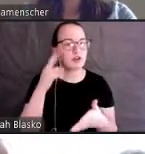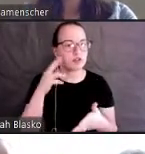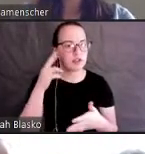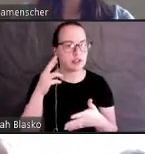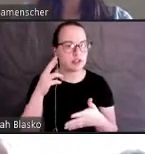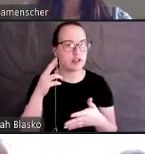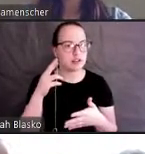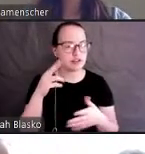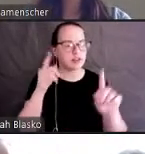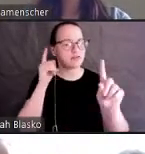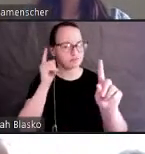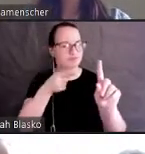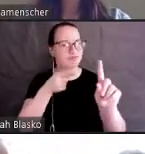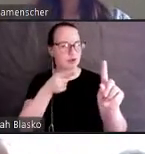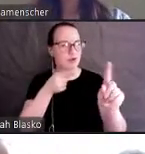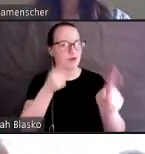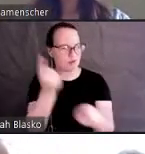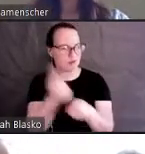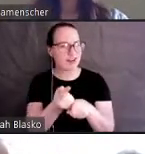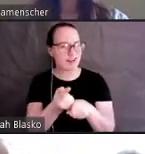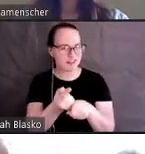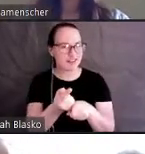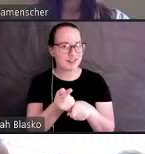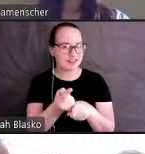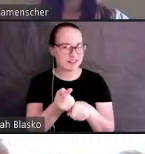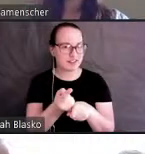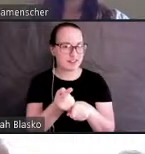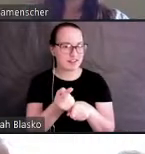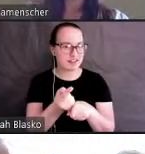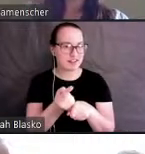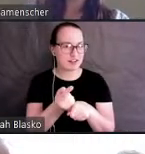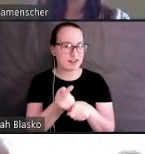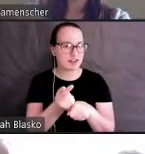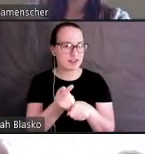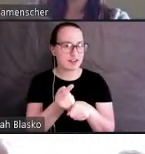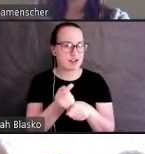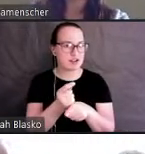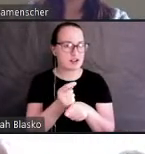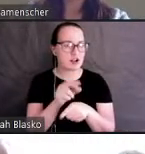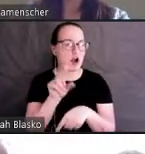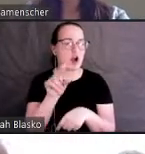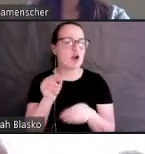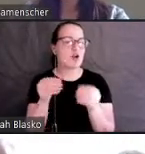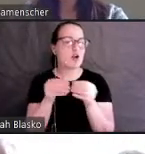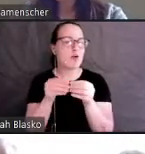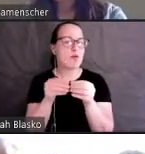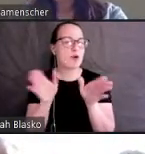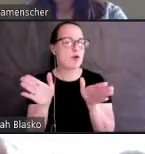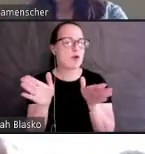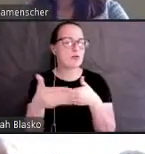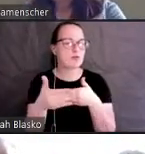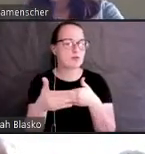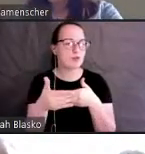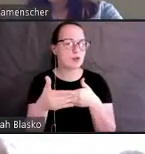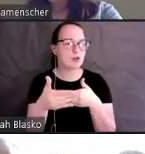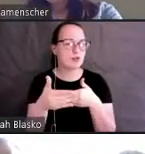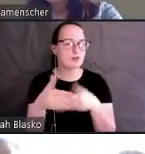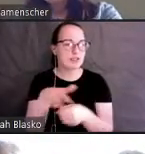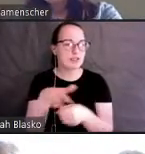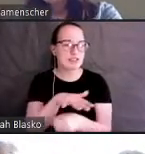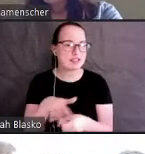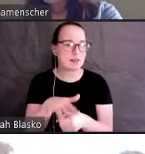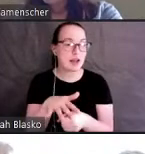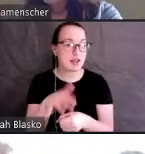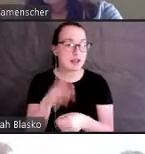the goal, isn't it? That there's no more room because of the generosity of the